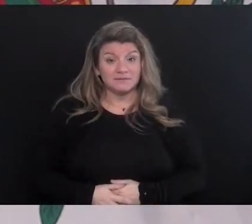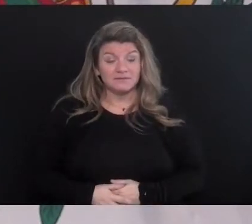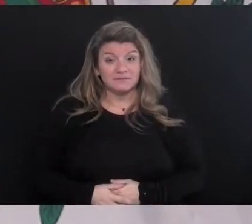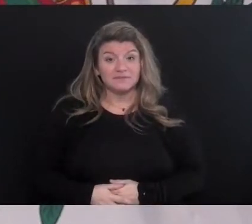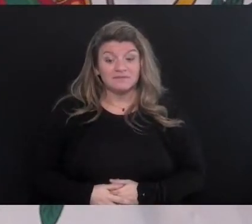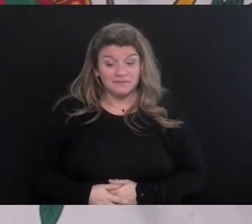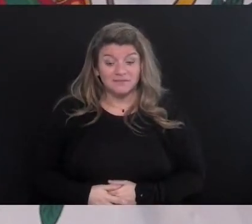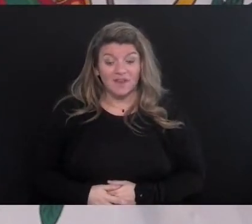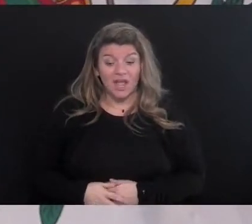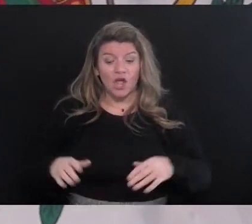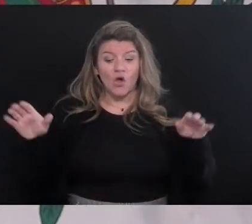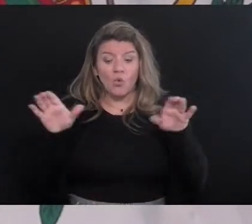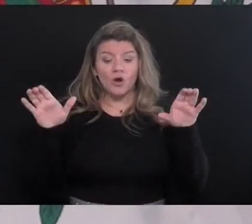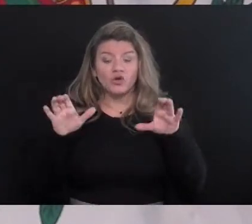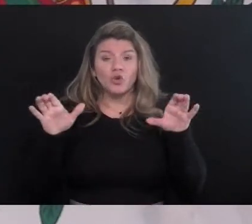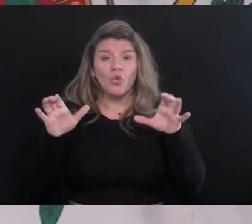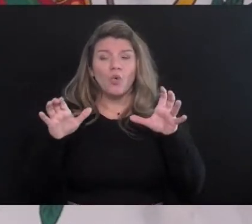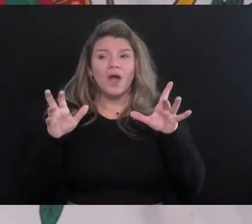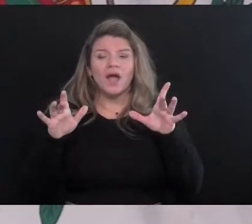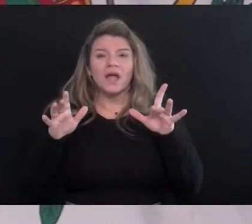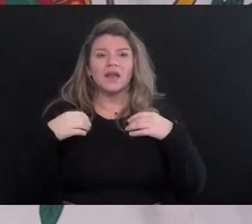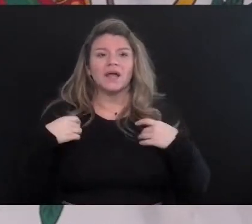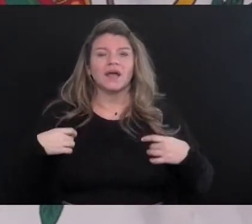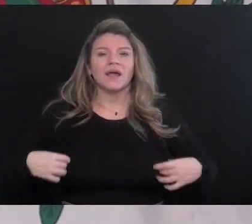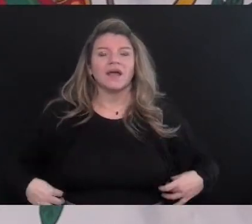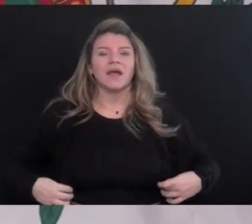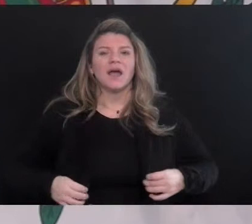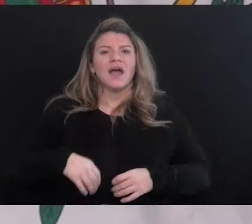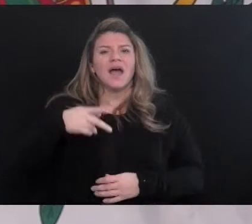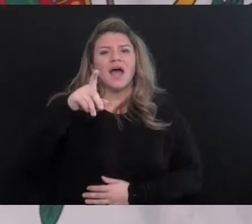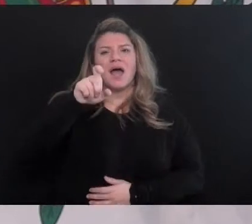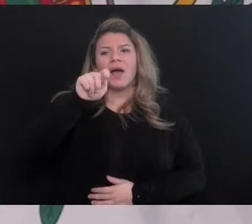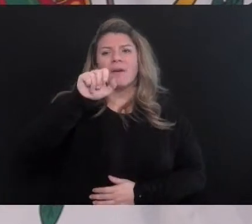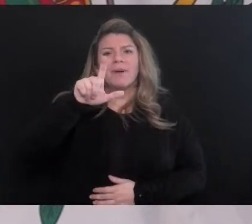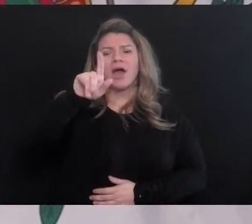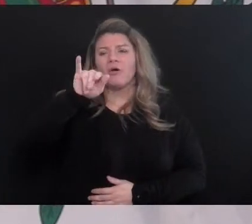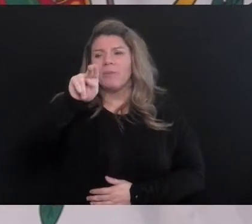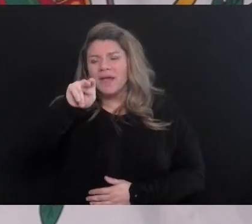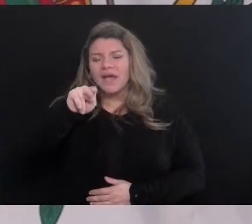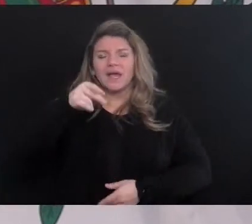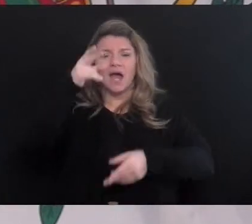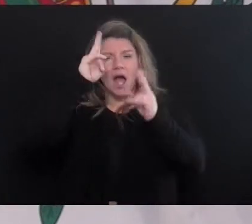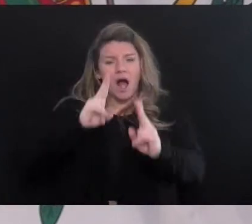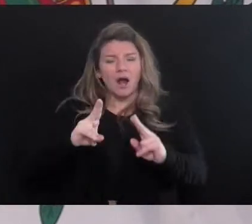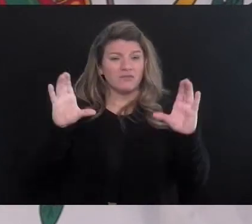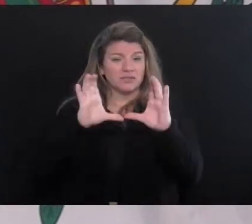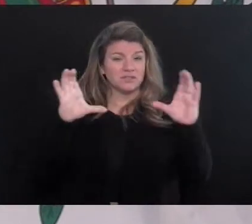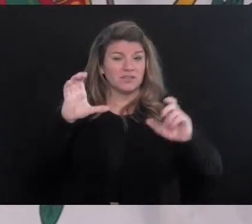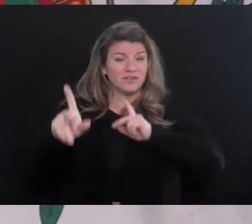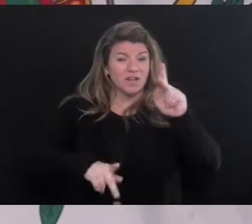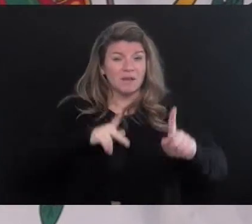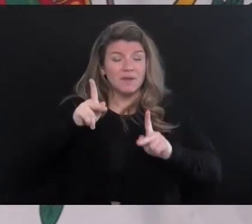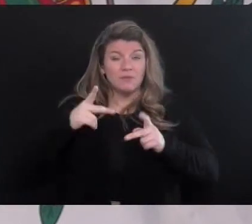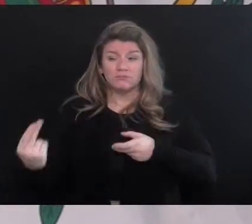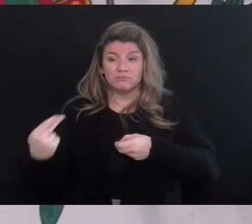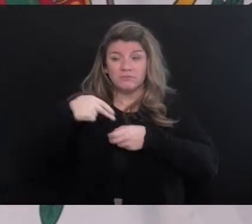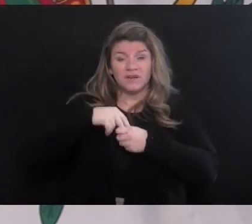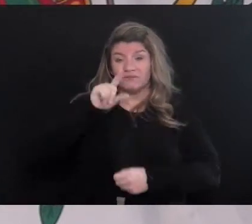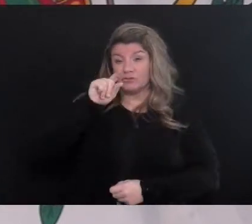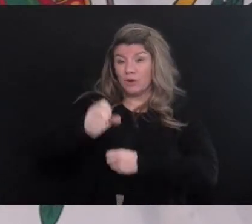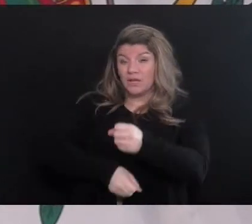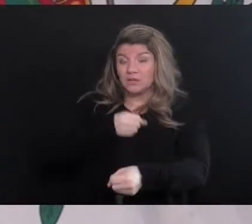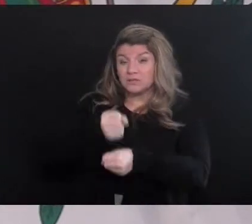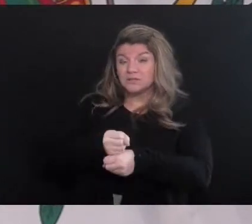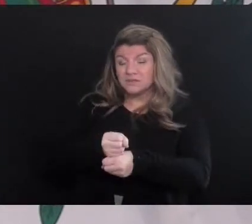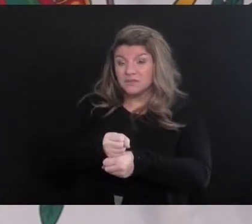We're doing a lapel pin. We're doing another honor of a certificate for people that have been with us for 20 years.